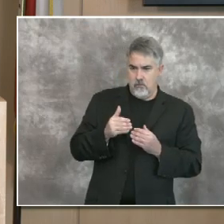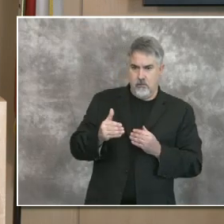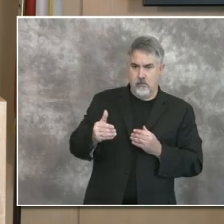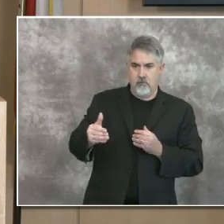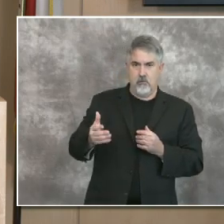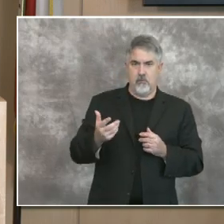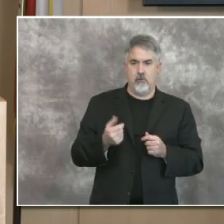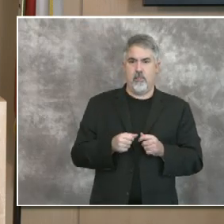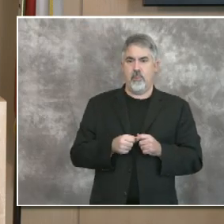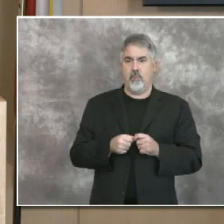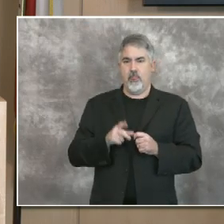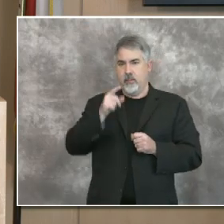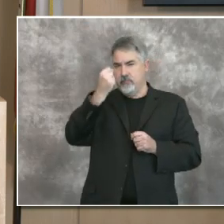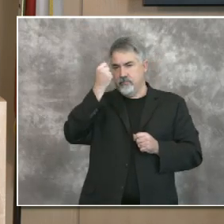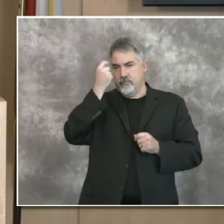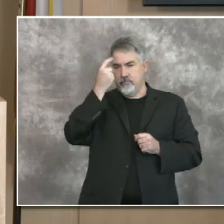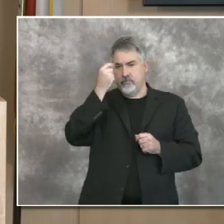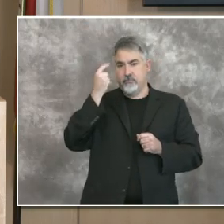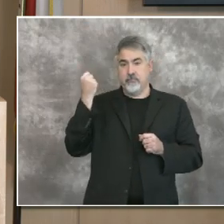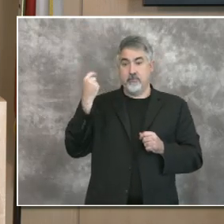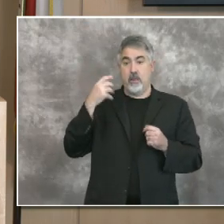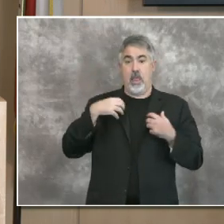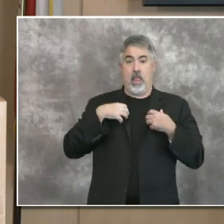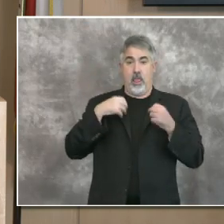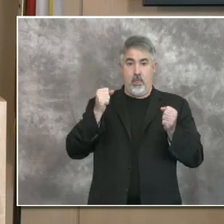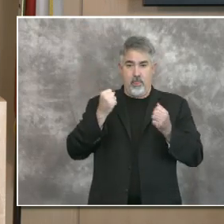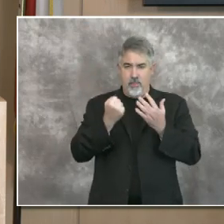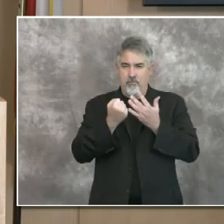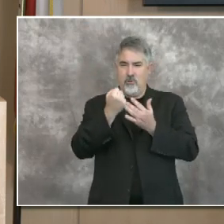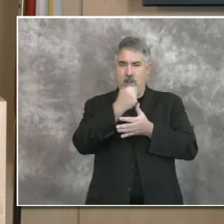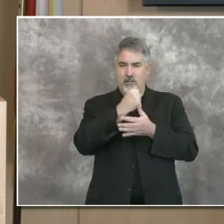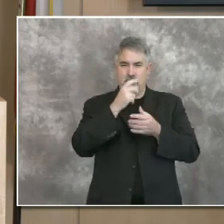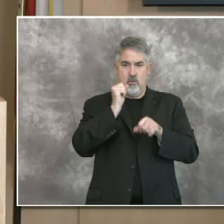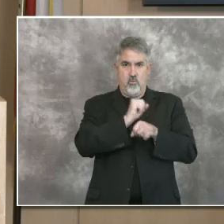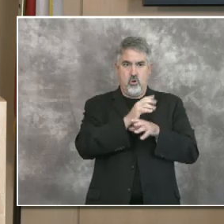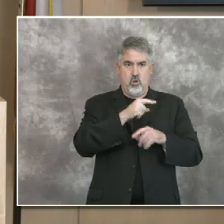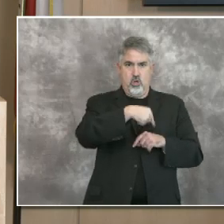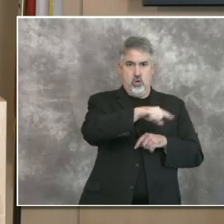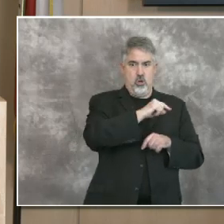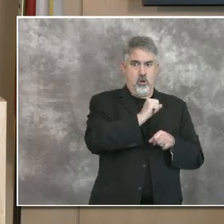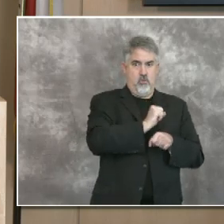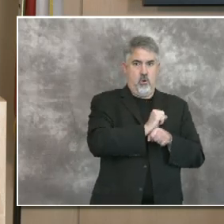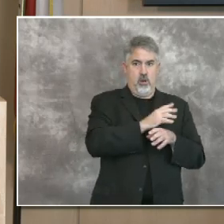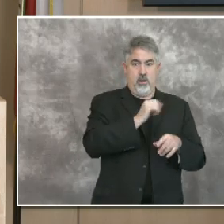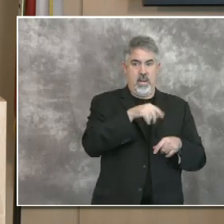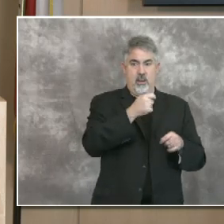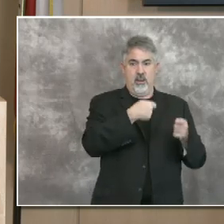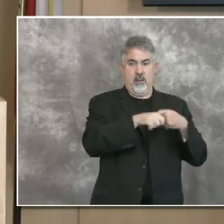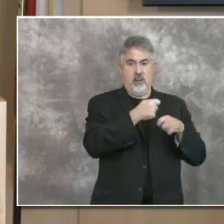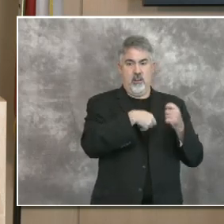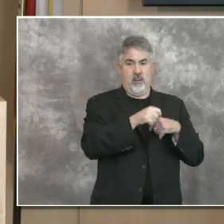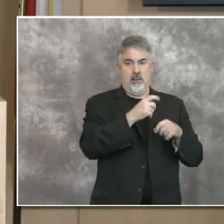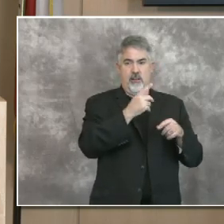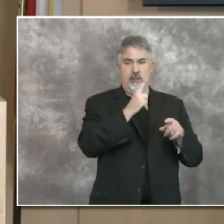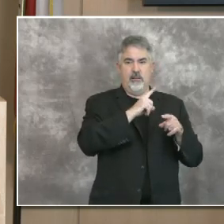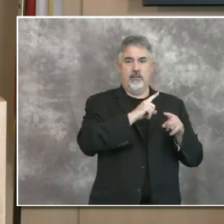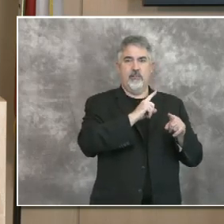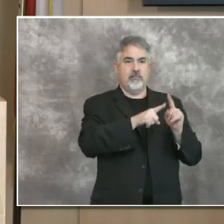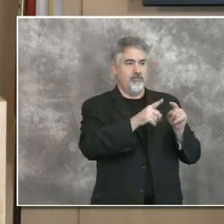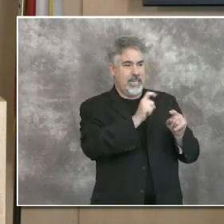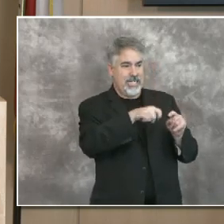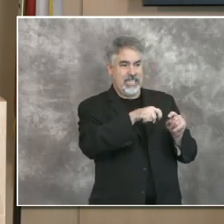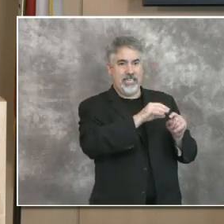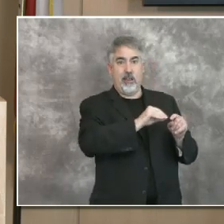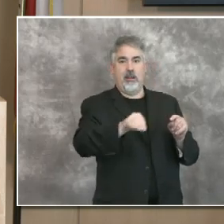you have to remember that not all healthcare workers are interchangeable. That is, there are different skill sets that are required